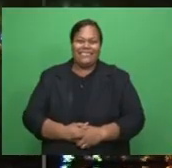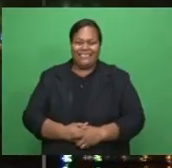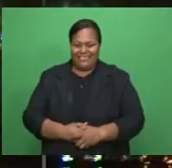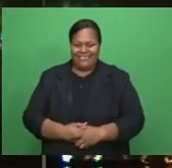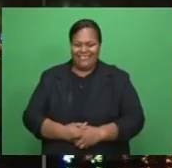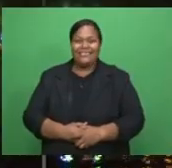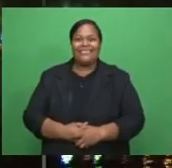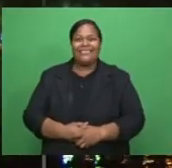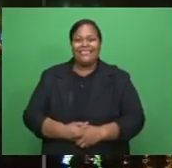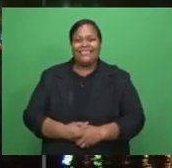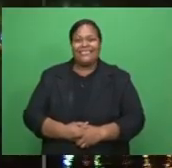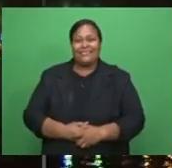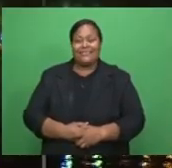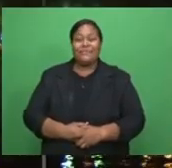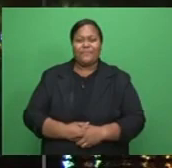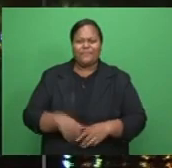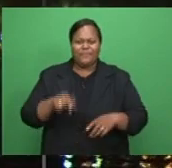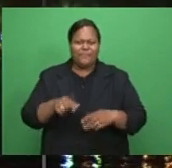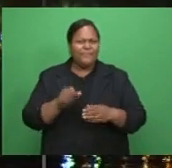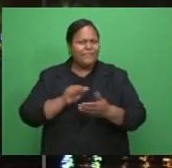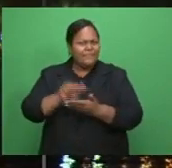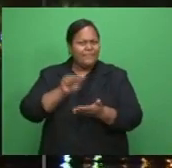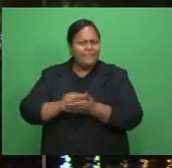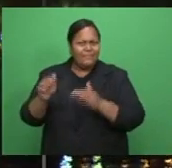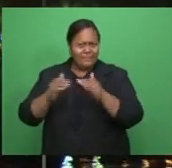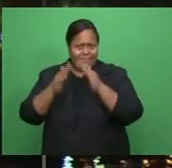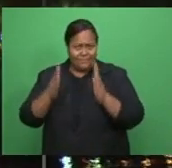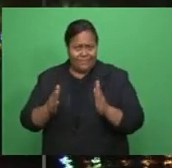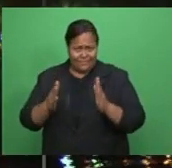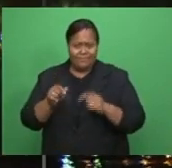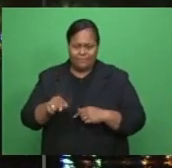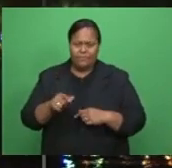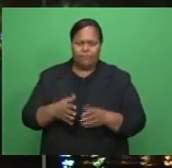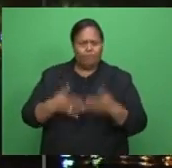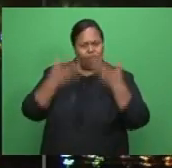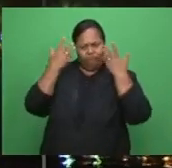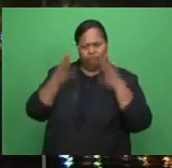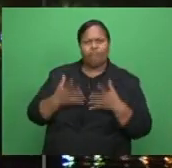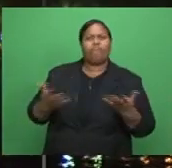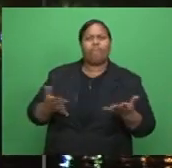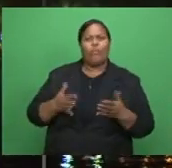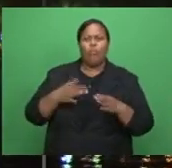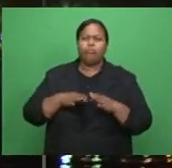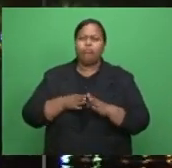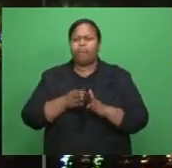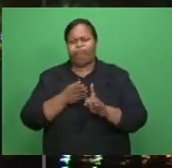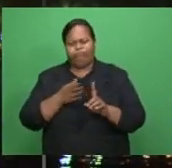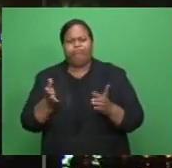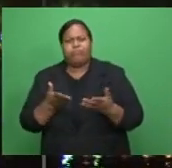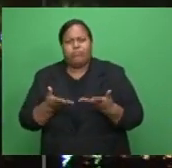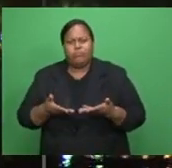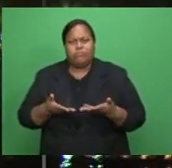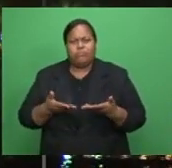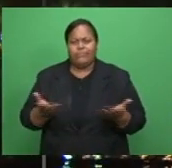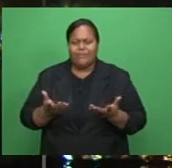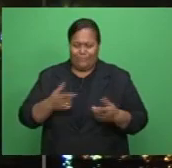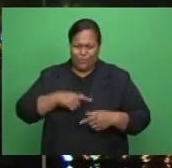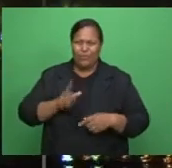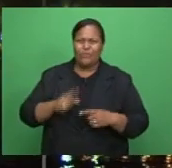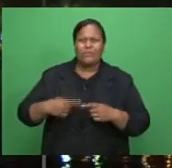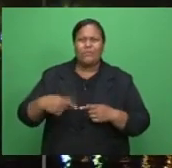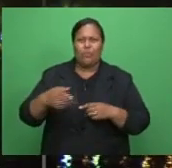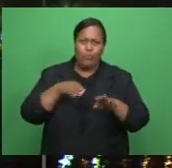estate market is clueless as to where it is heading as the COVID-19 pandemic continues to take a toll. With potential buyers